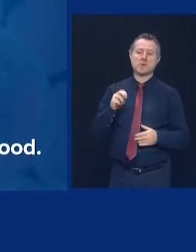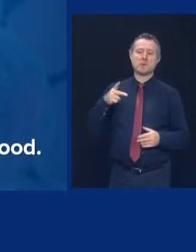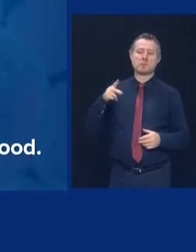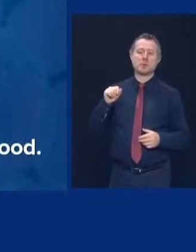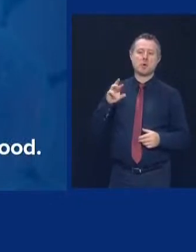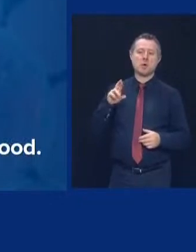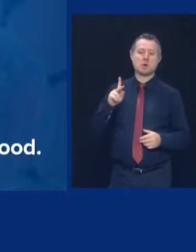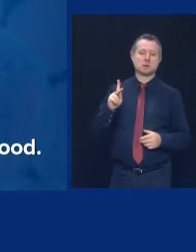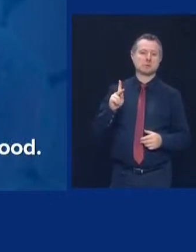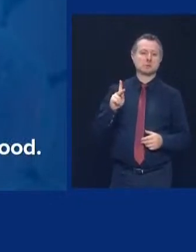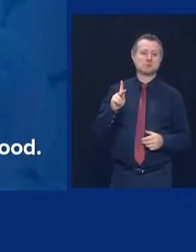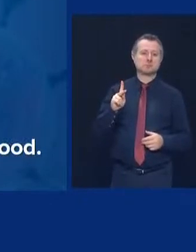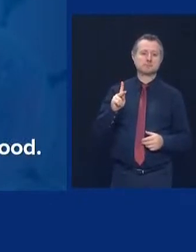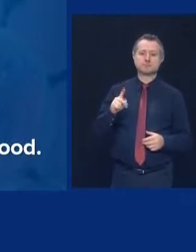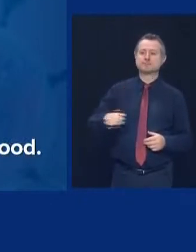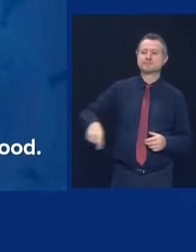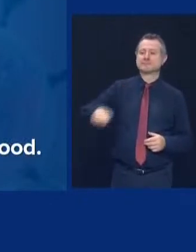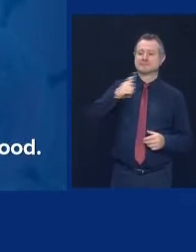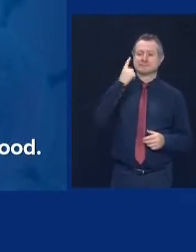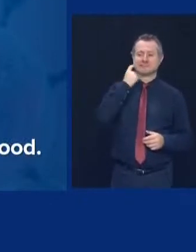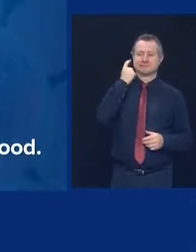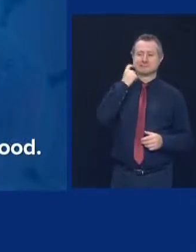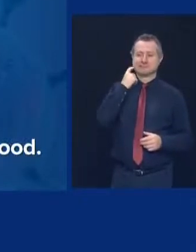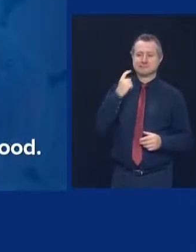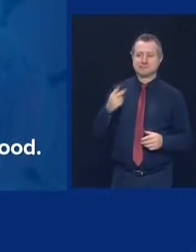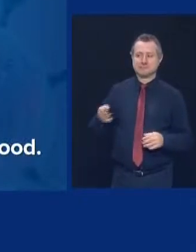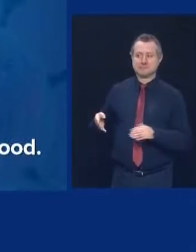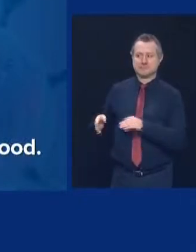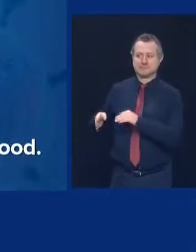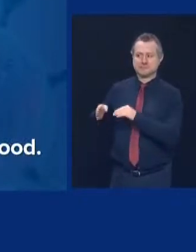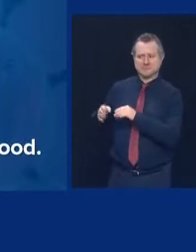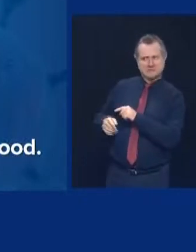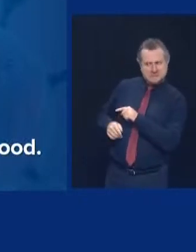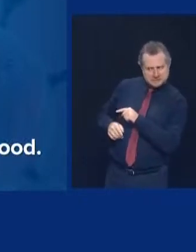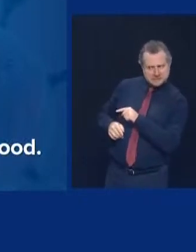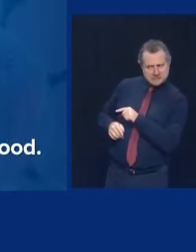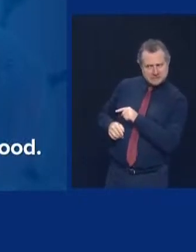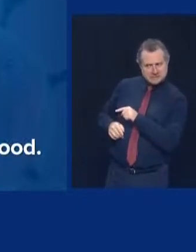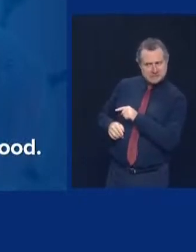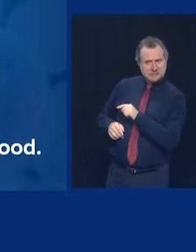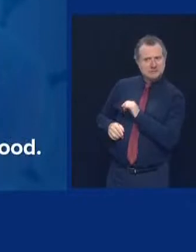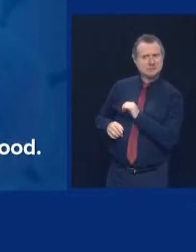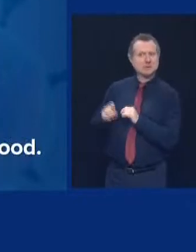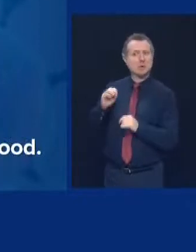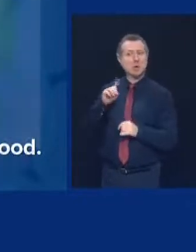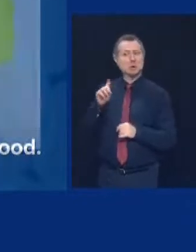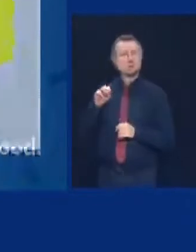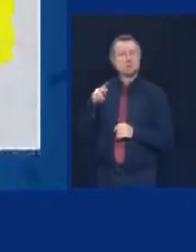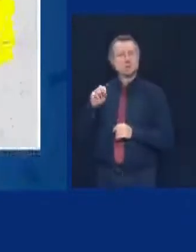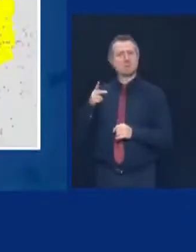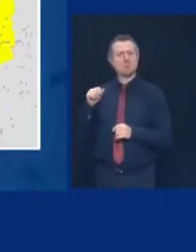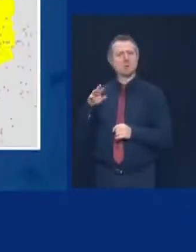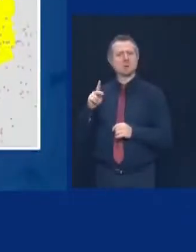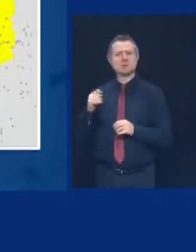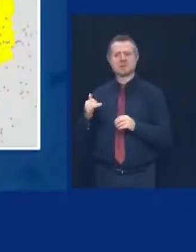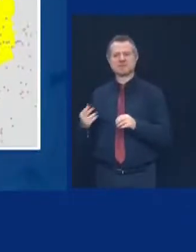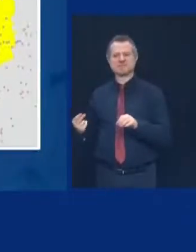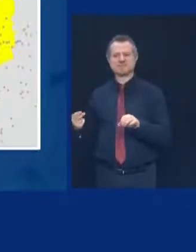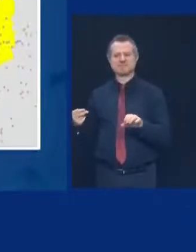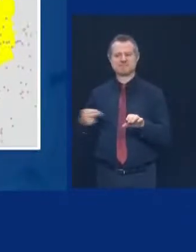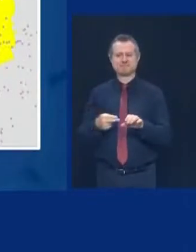seen an uptick in cases. So Ozone Park becomes a yellow